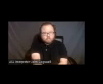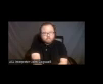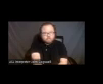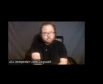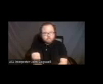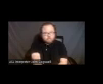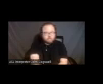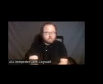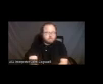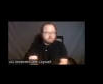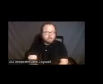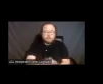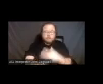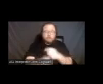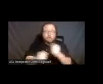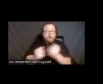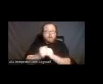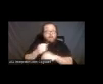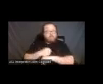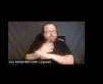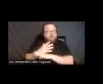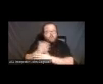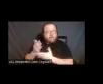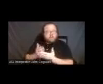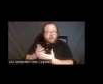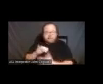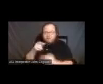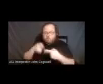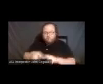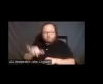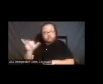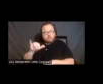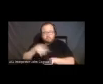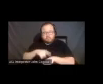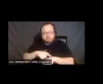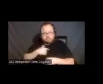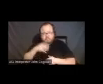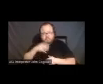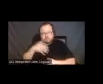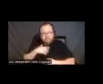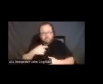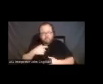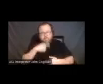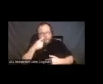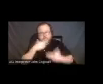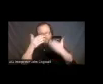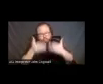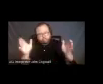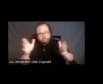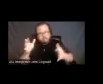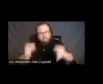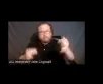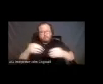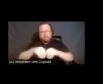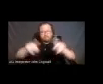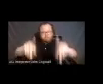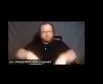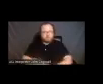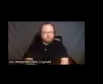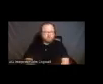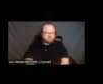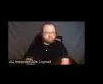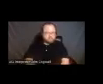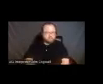So in addition to that virtual method, during the same period of time, we will have public hearings that are in person. Instead of